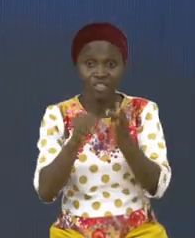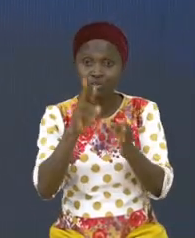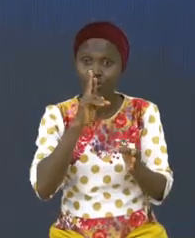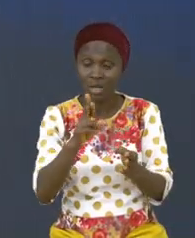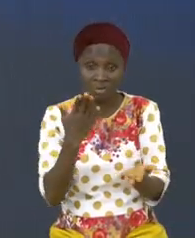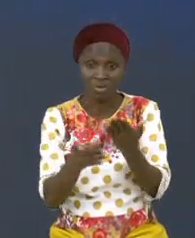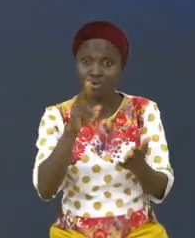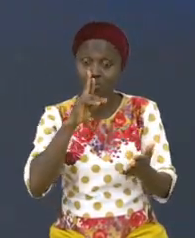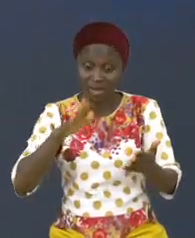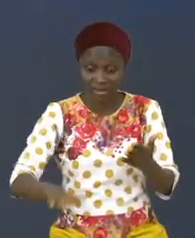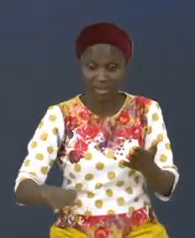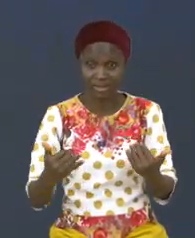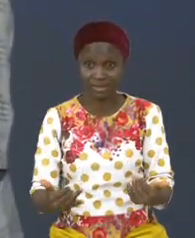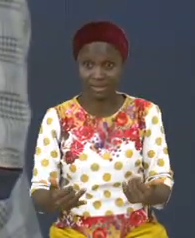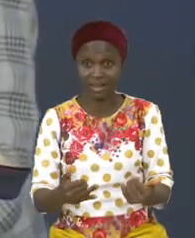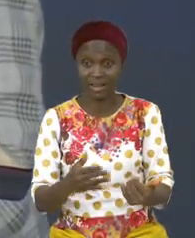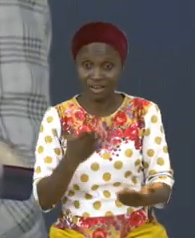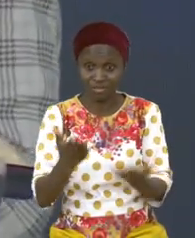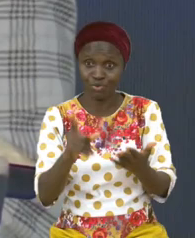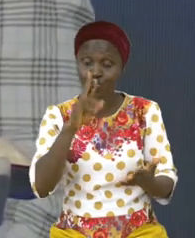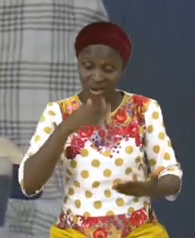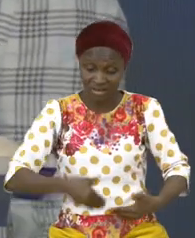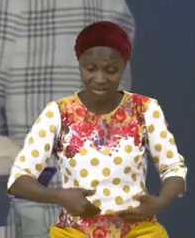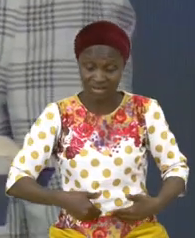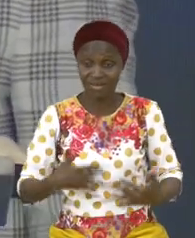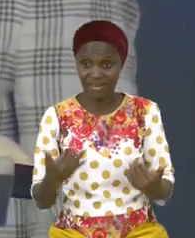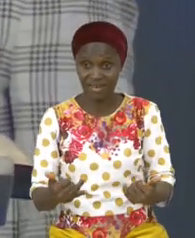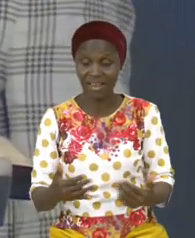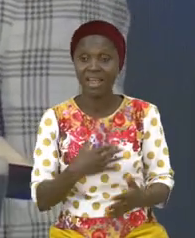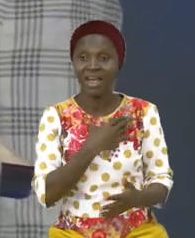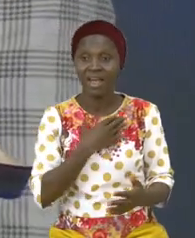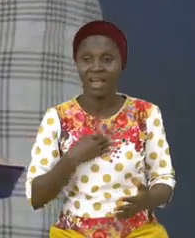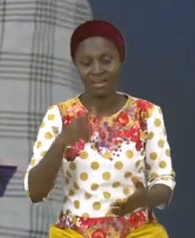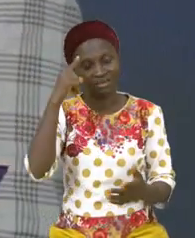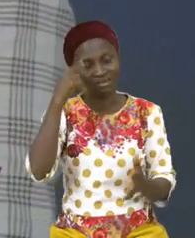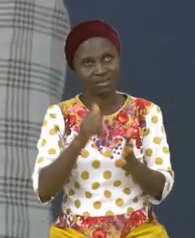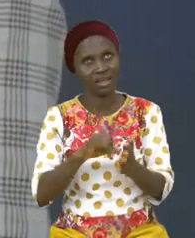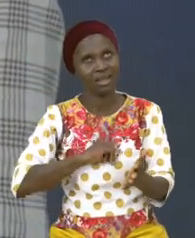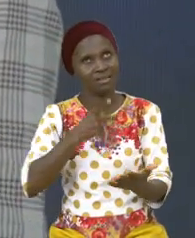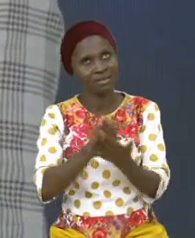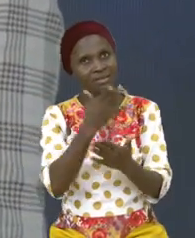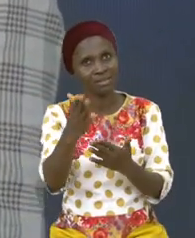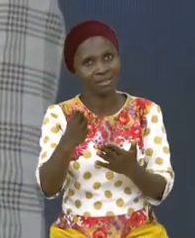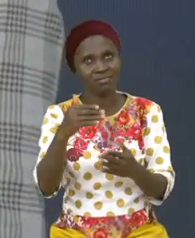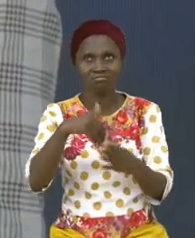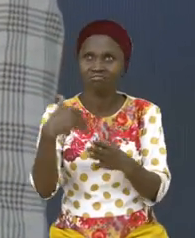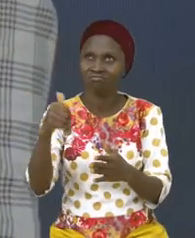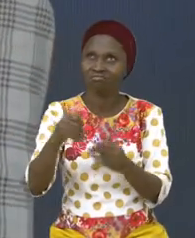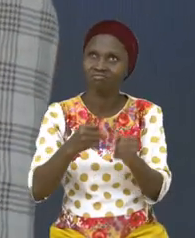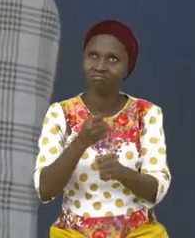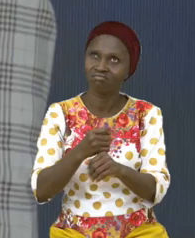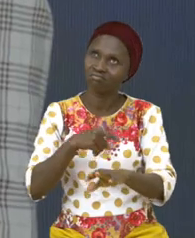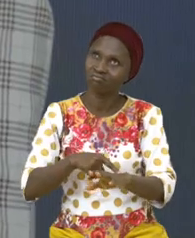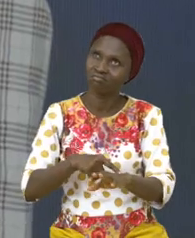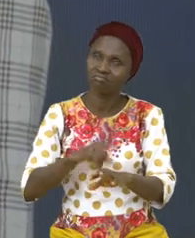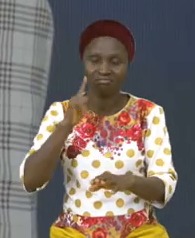now and you say, I'm getting there, and you get there in 10 years time, that's not good enough.